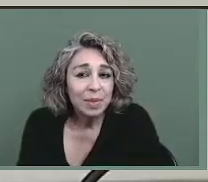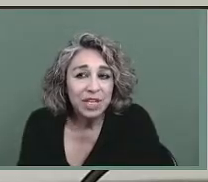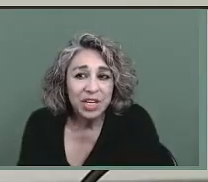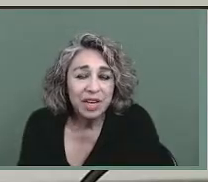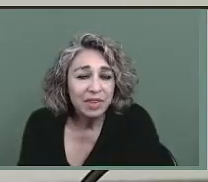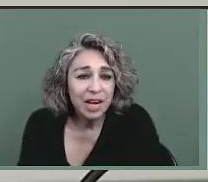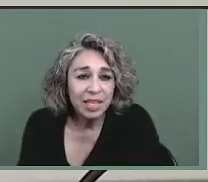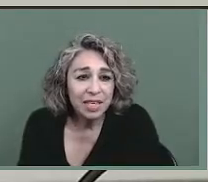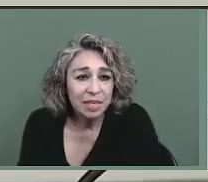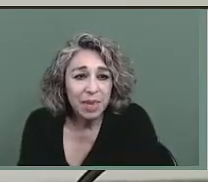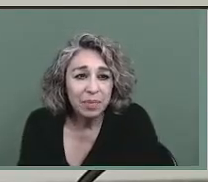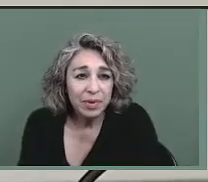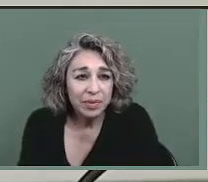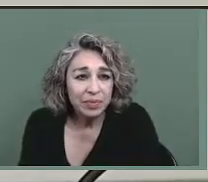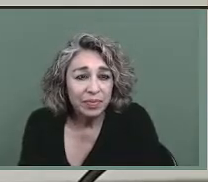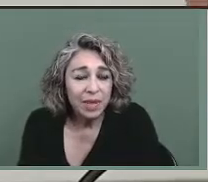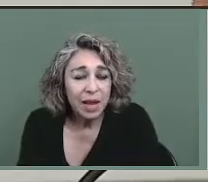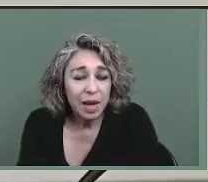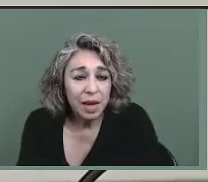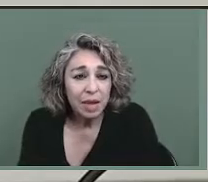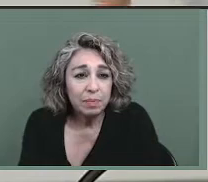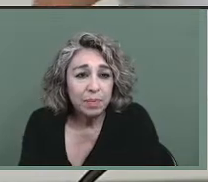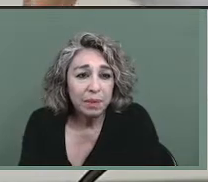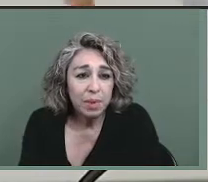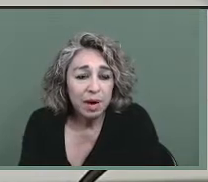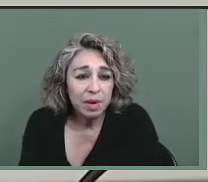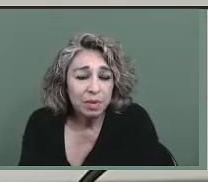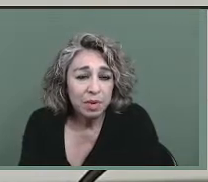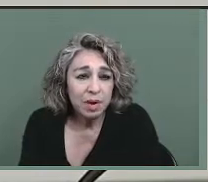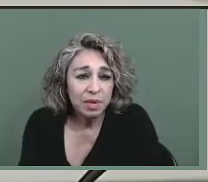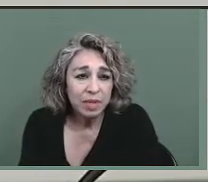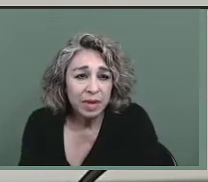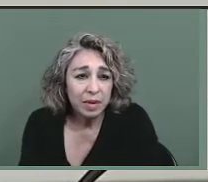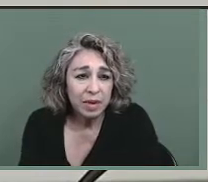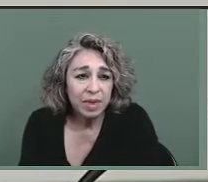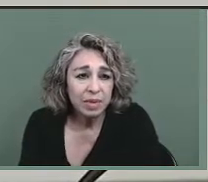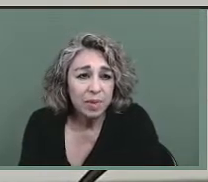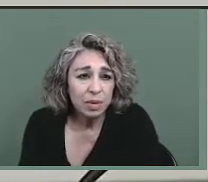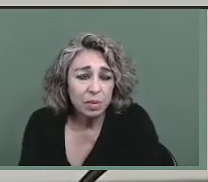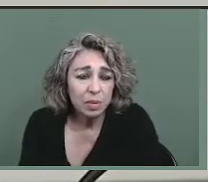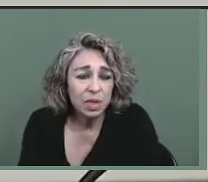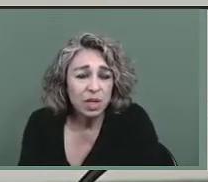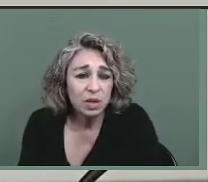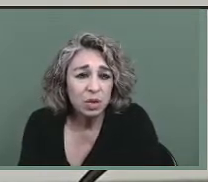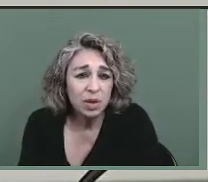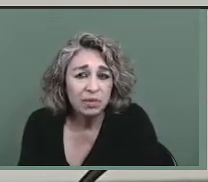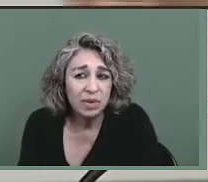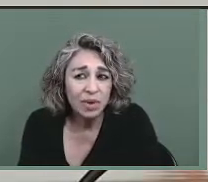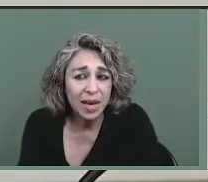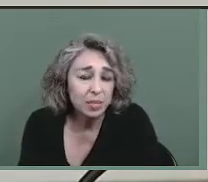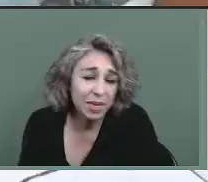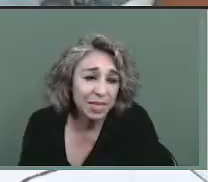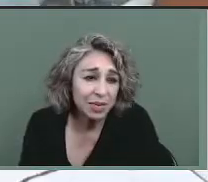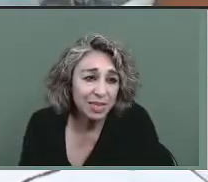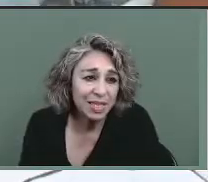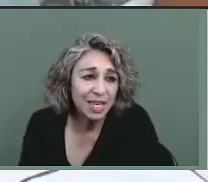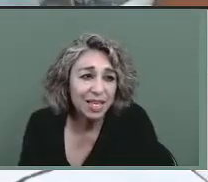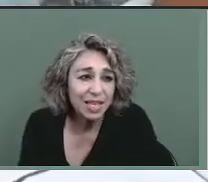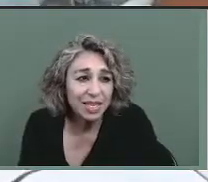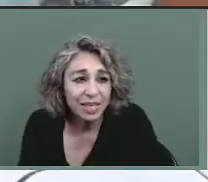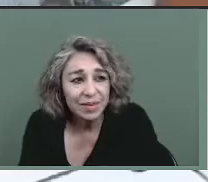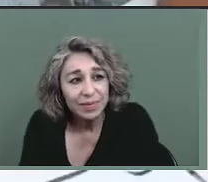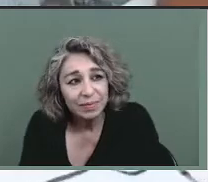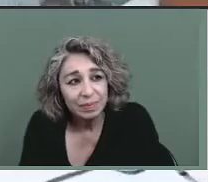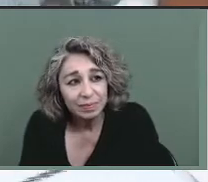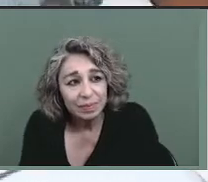The budget never got to the people. A big part of the government would go to a few hands because they would steal